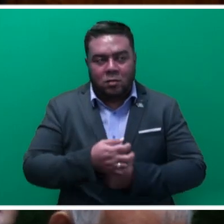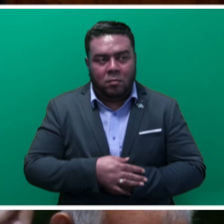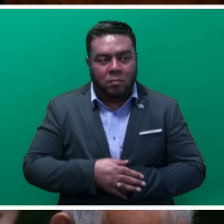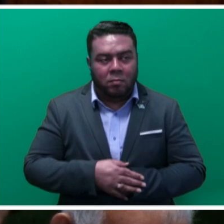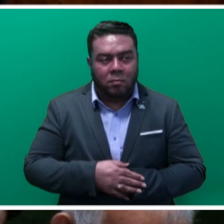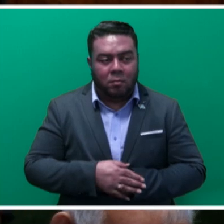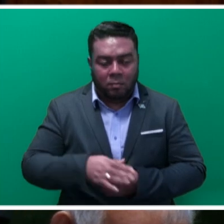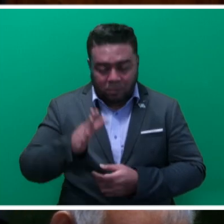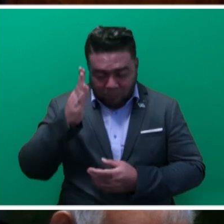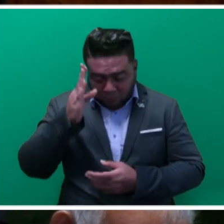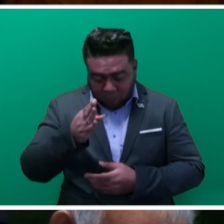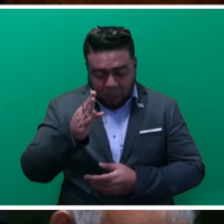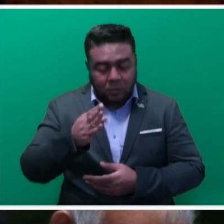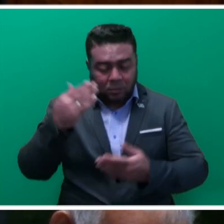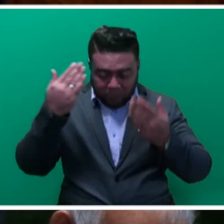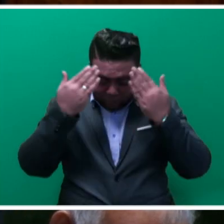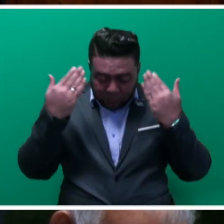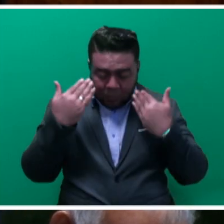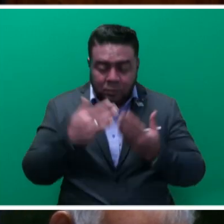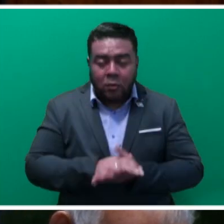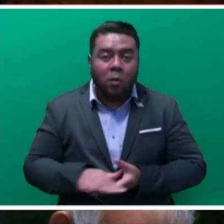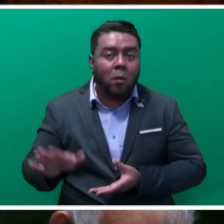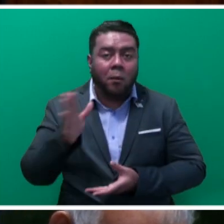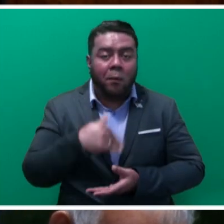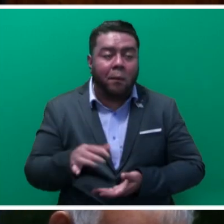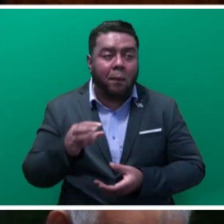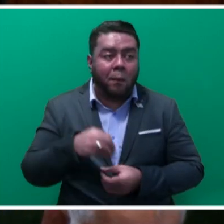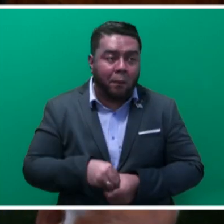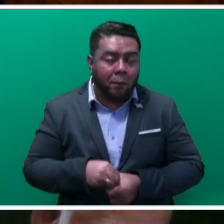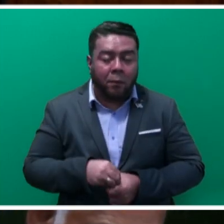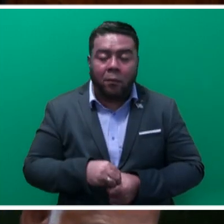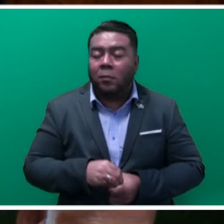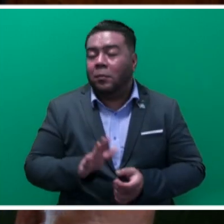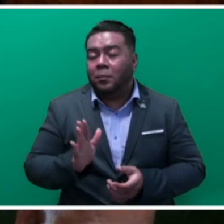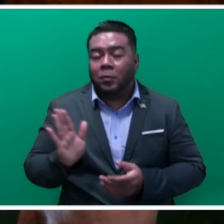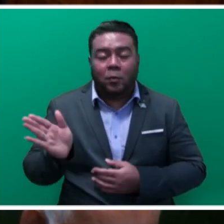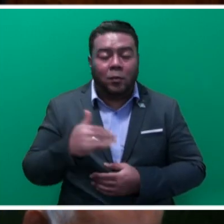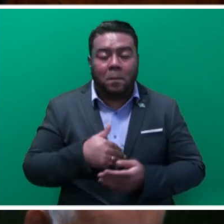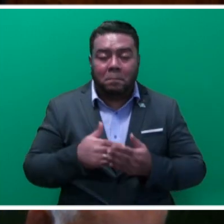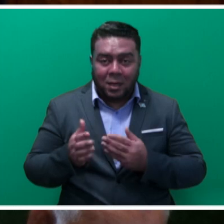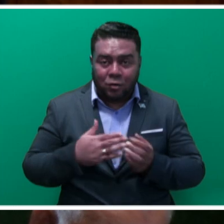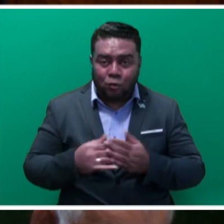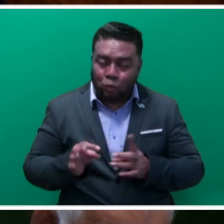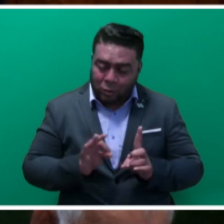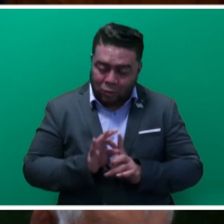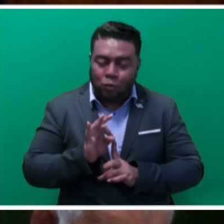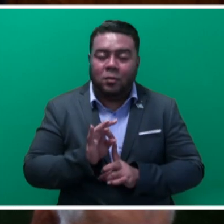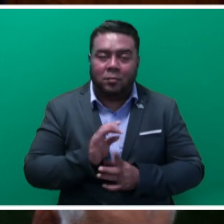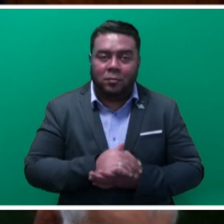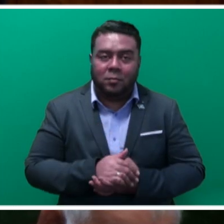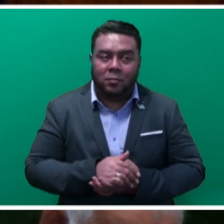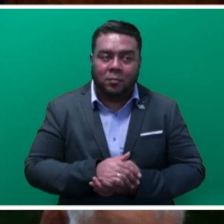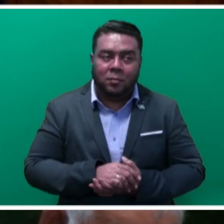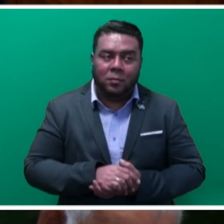Madam Deputy Speaker, one of these supported exporters, Kaiming Limited, has managed to increase its